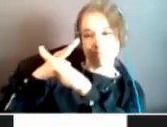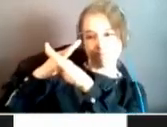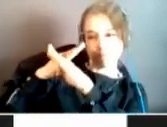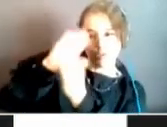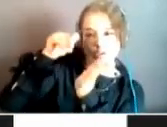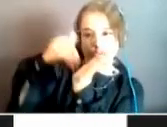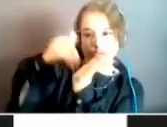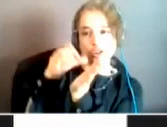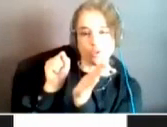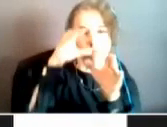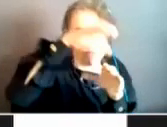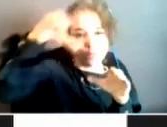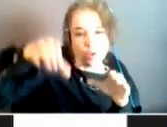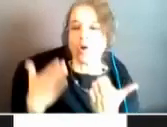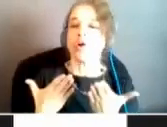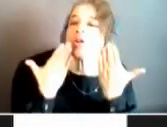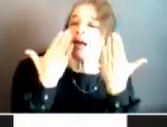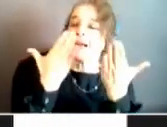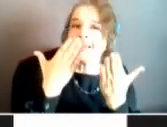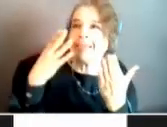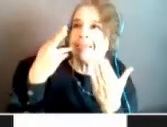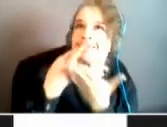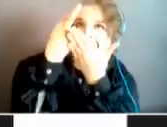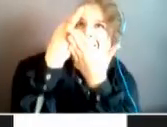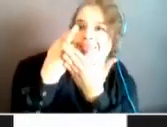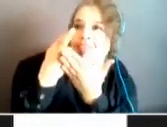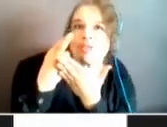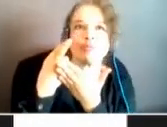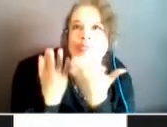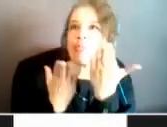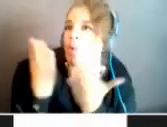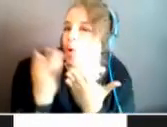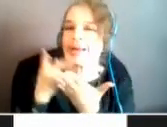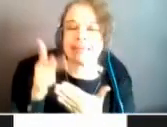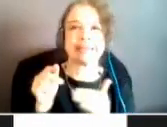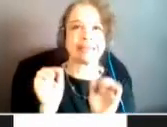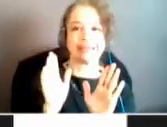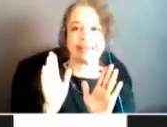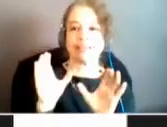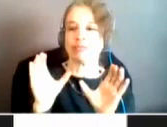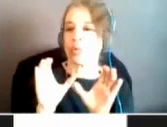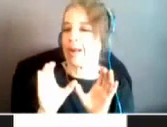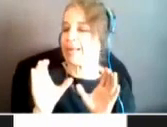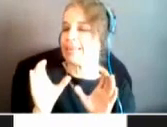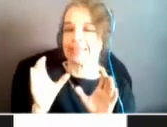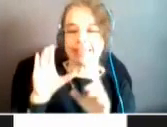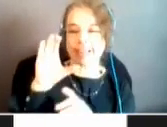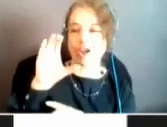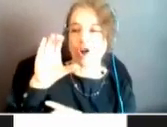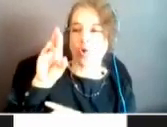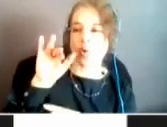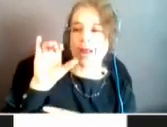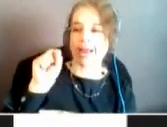we also provide outreach. And then we also, as an accredited crisis